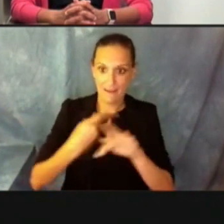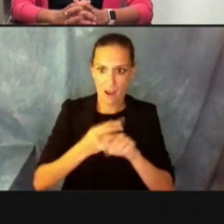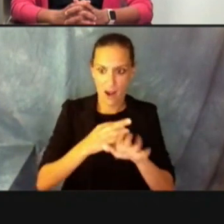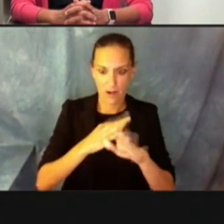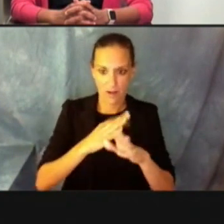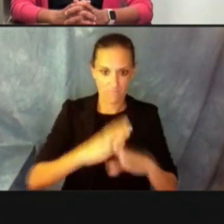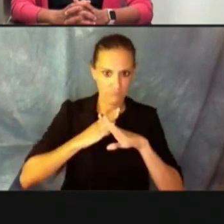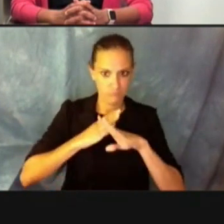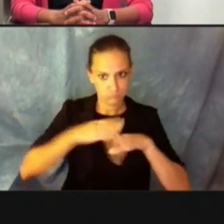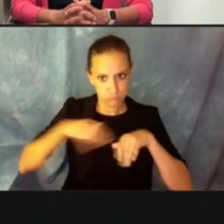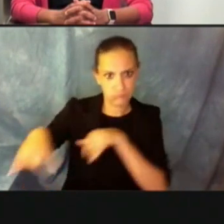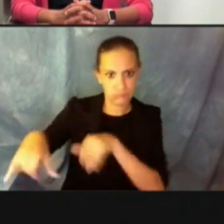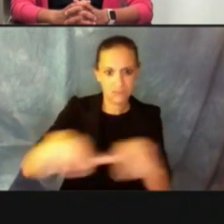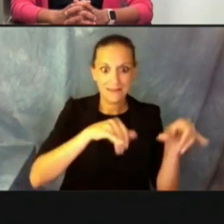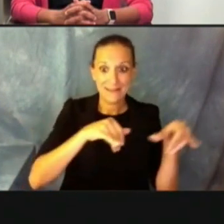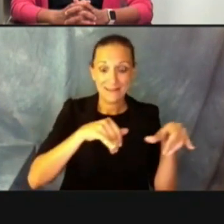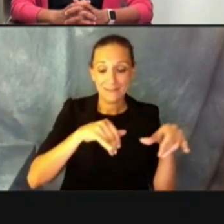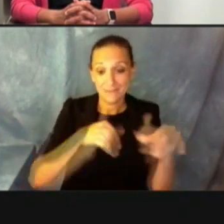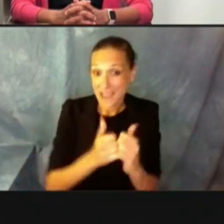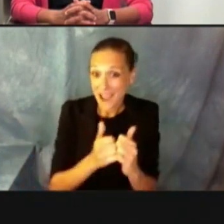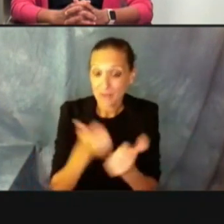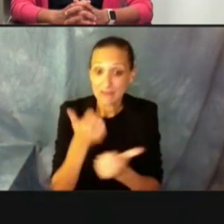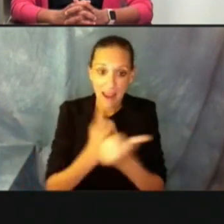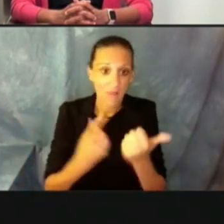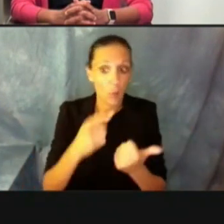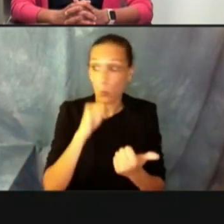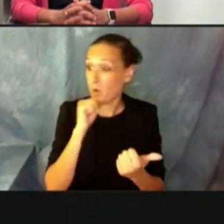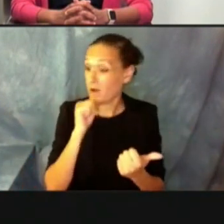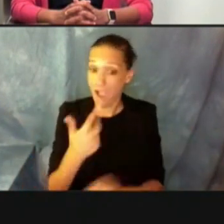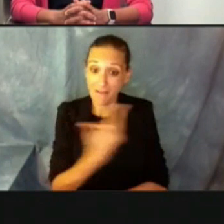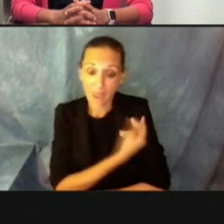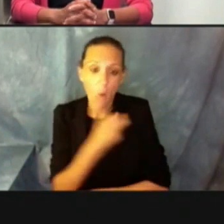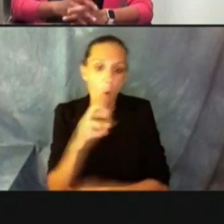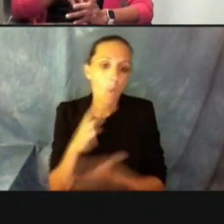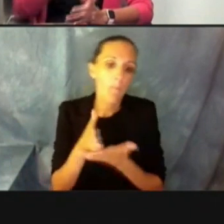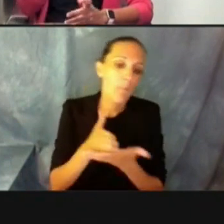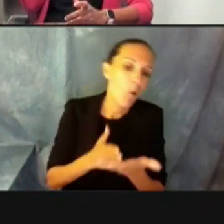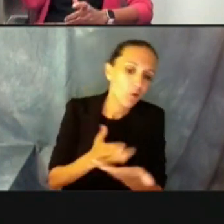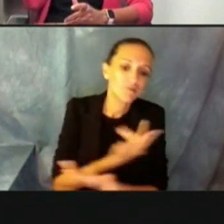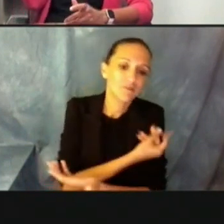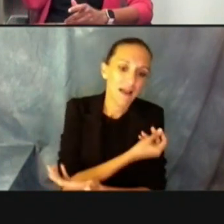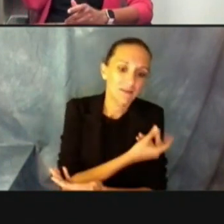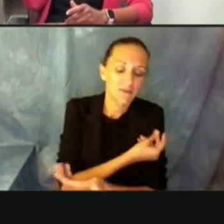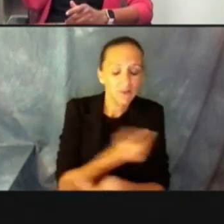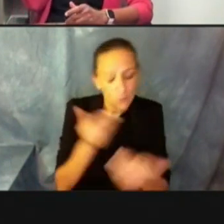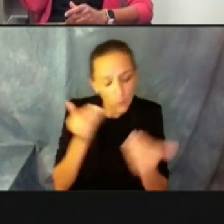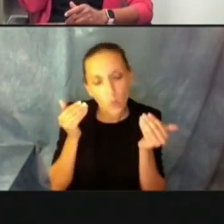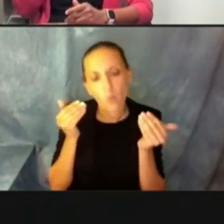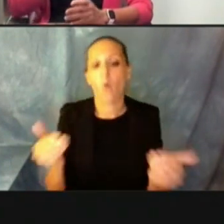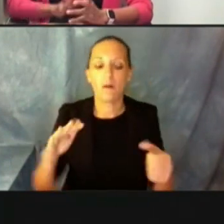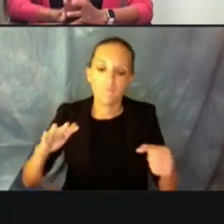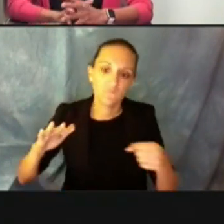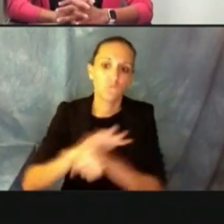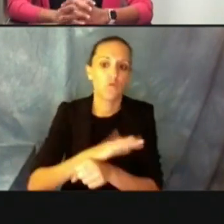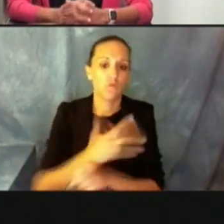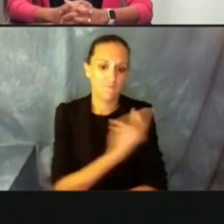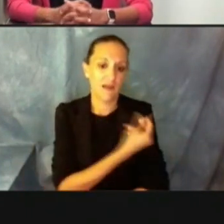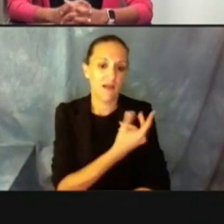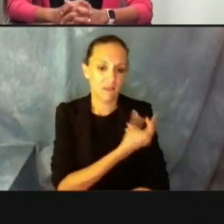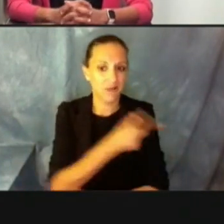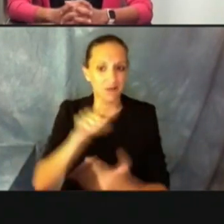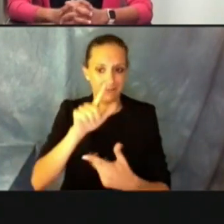by everyone that's unvaccinated or partially vaccinated going ahead and getting their full vaccination